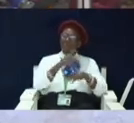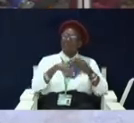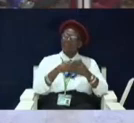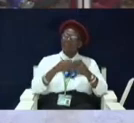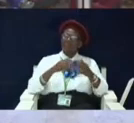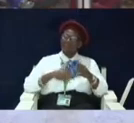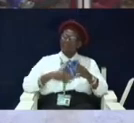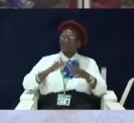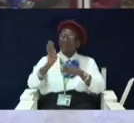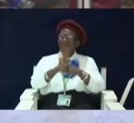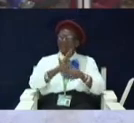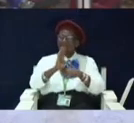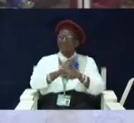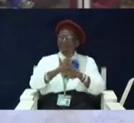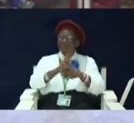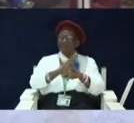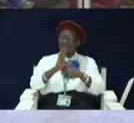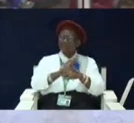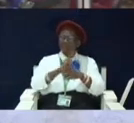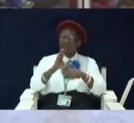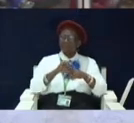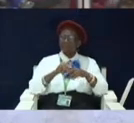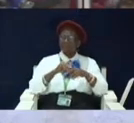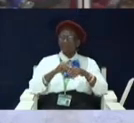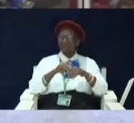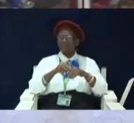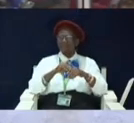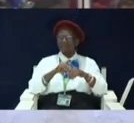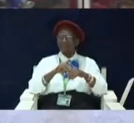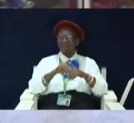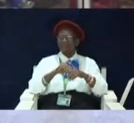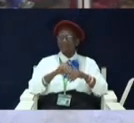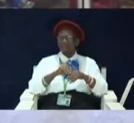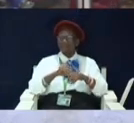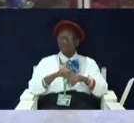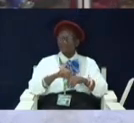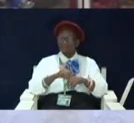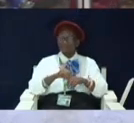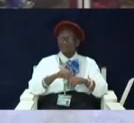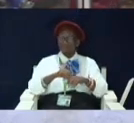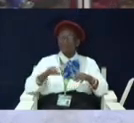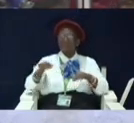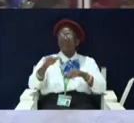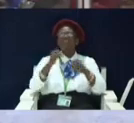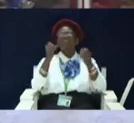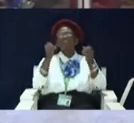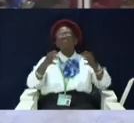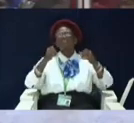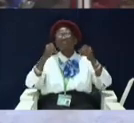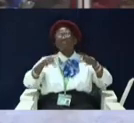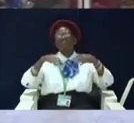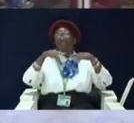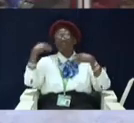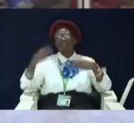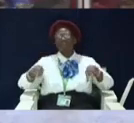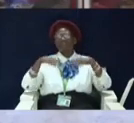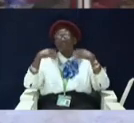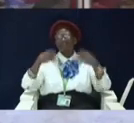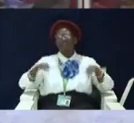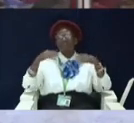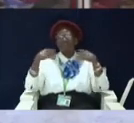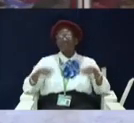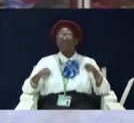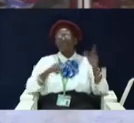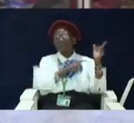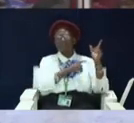fe ki a ba gbogbo ani mi ni pade nikan ni, abundantly, sugbon ni ona to po yanturu, Lord, it